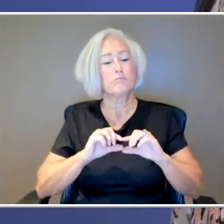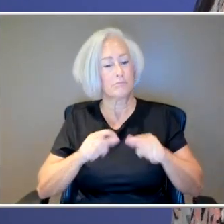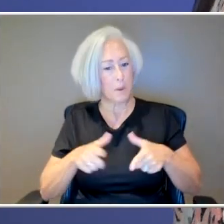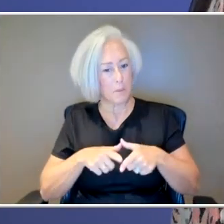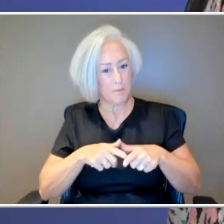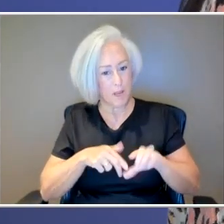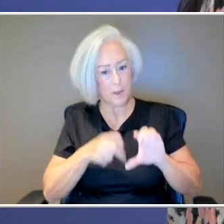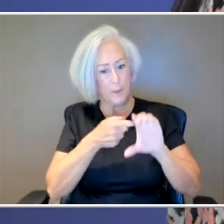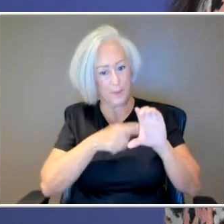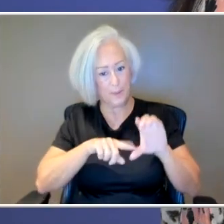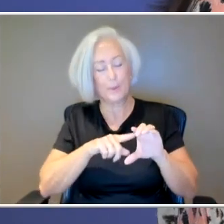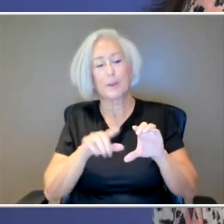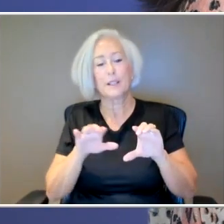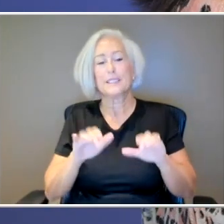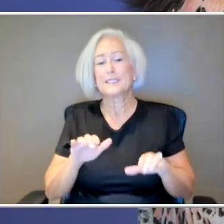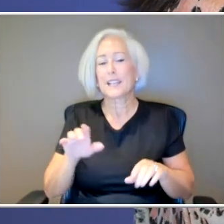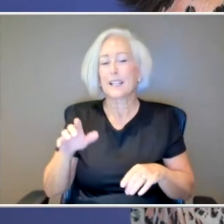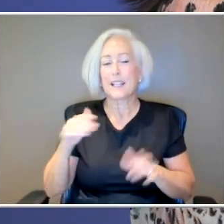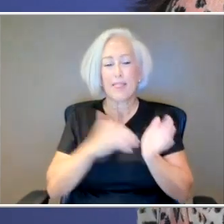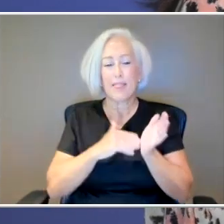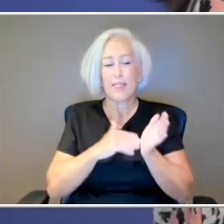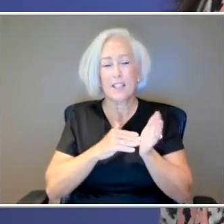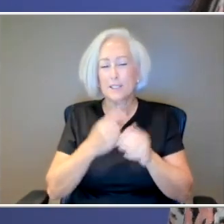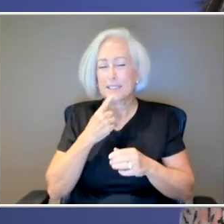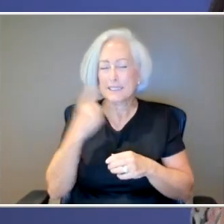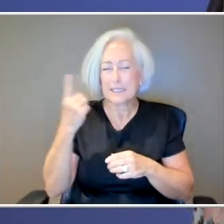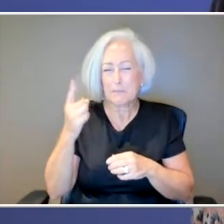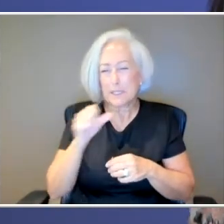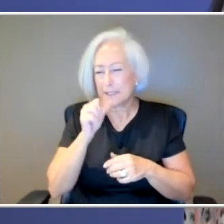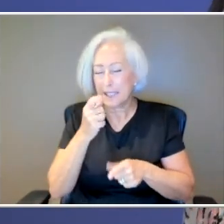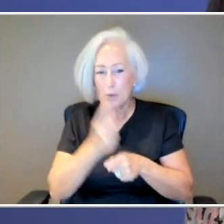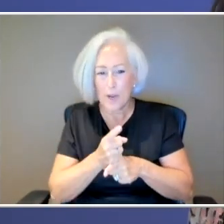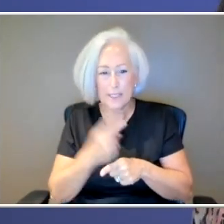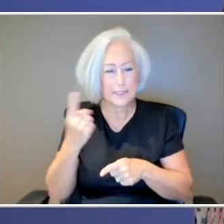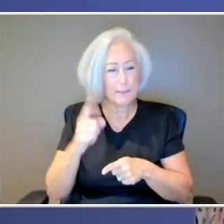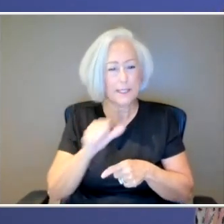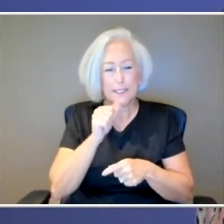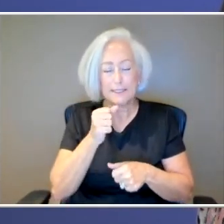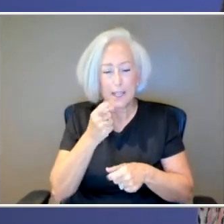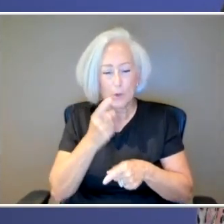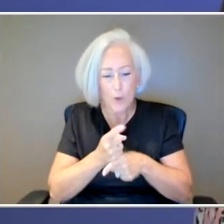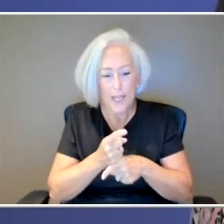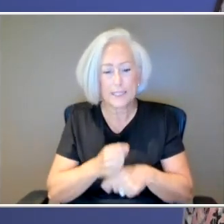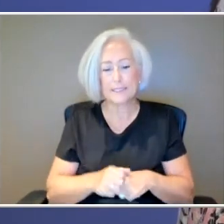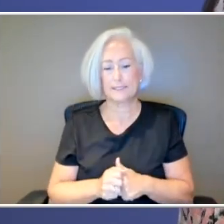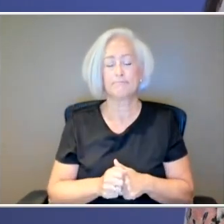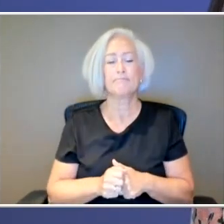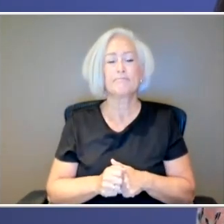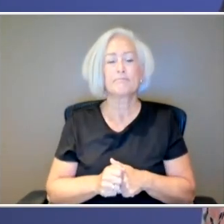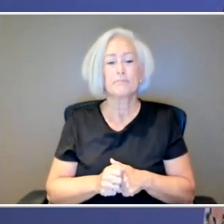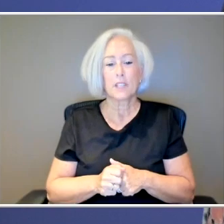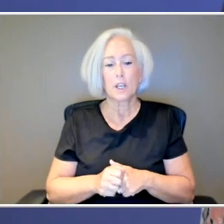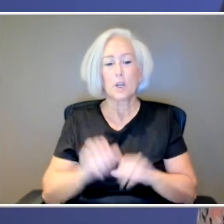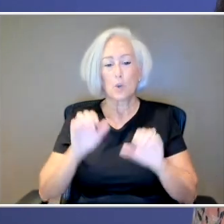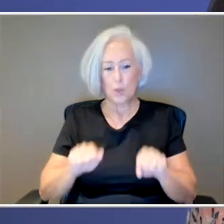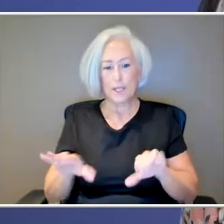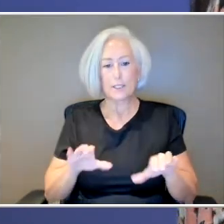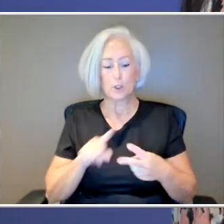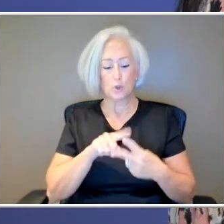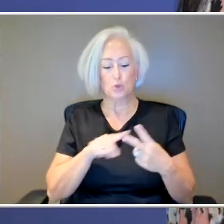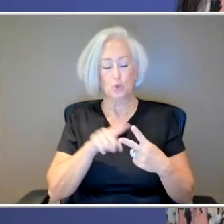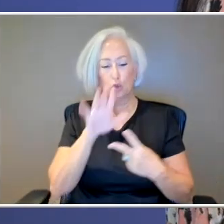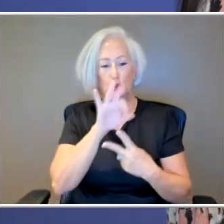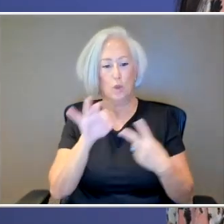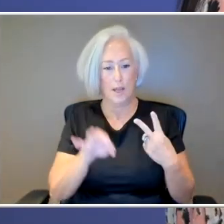like, just something's not right, And he's like, so we can do 2 options. He's like, I can take